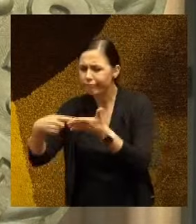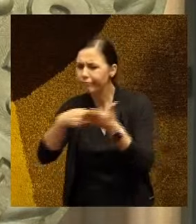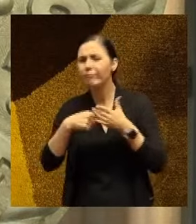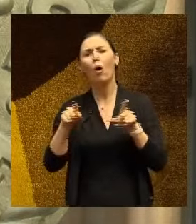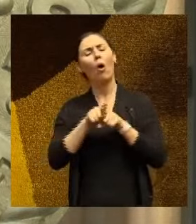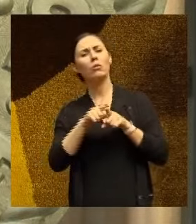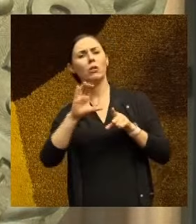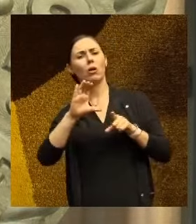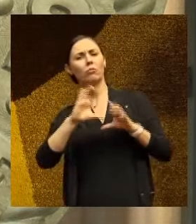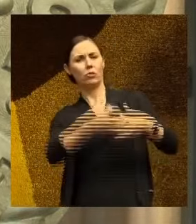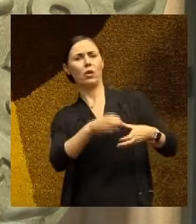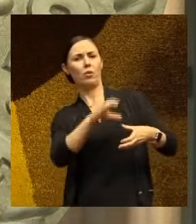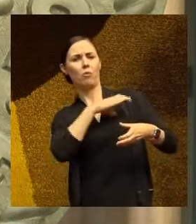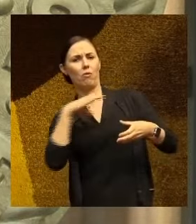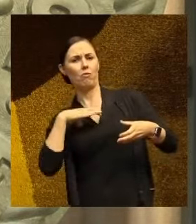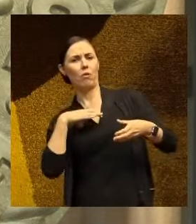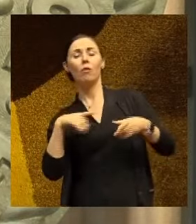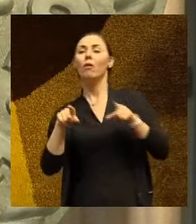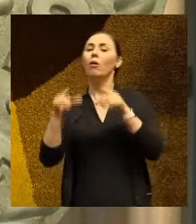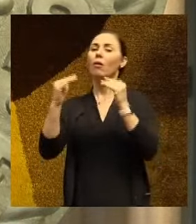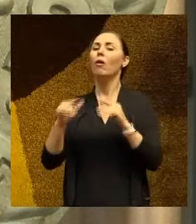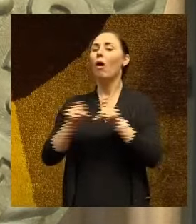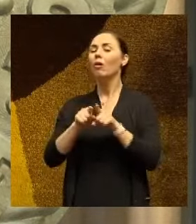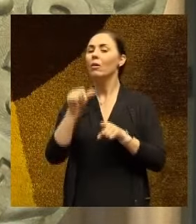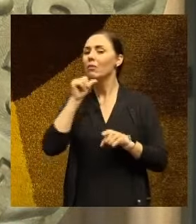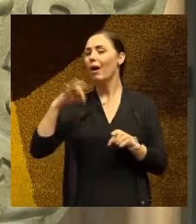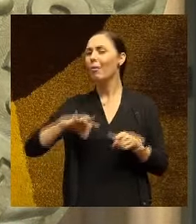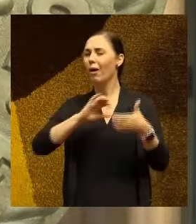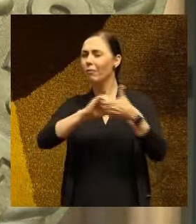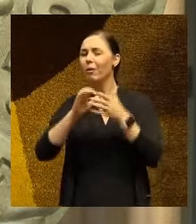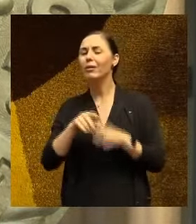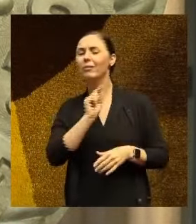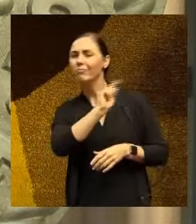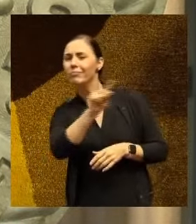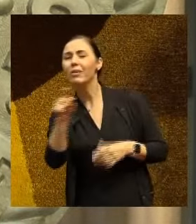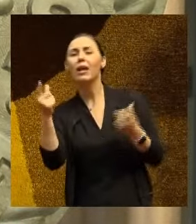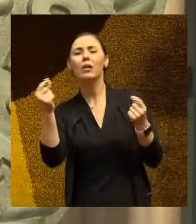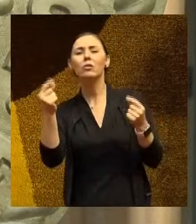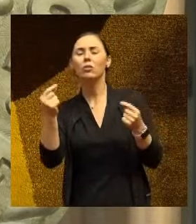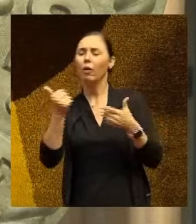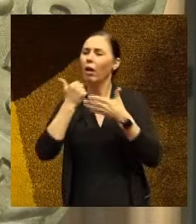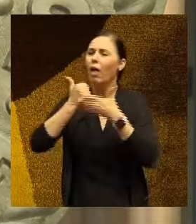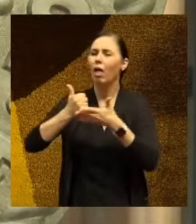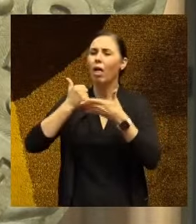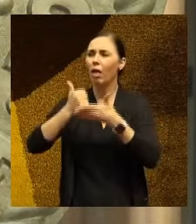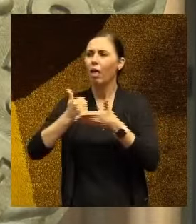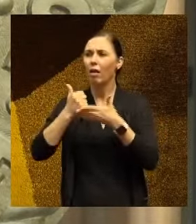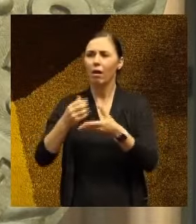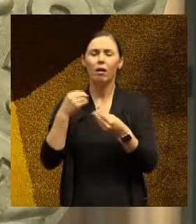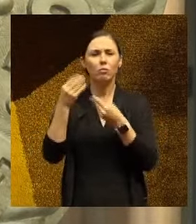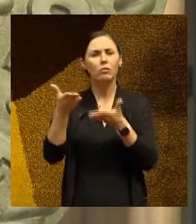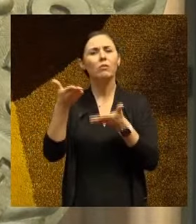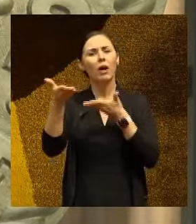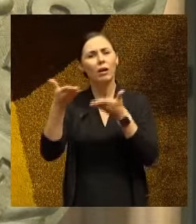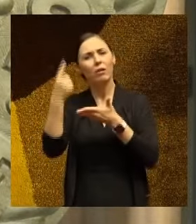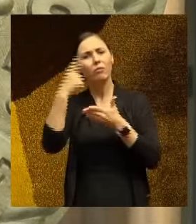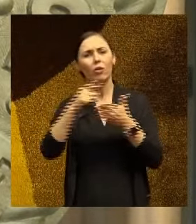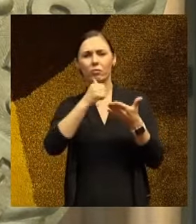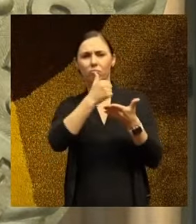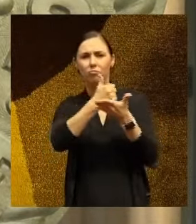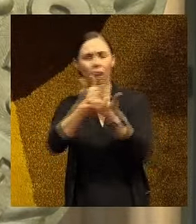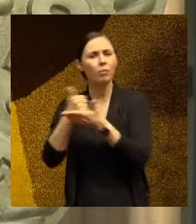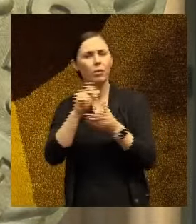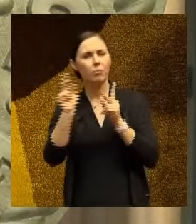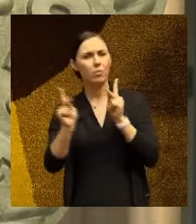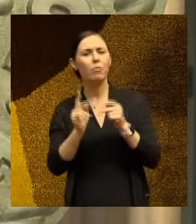our nonprofit partners who delivered help and services to support so many in need. And there are